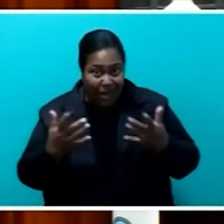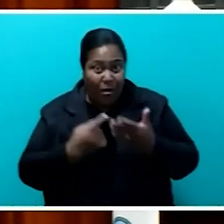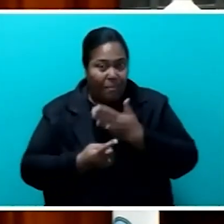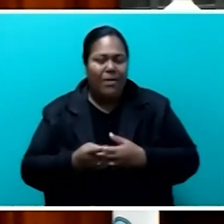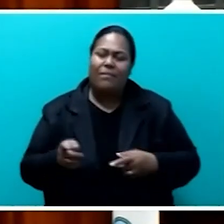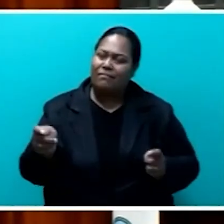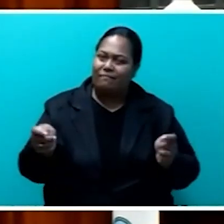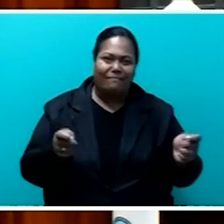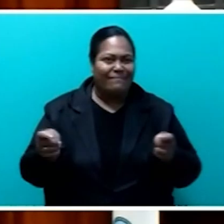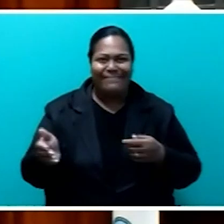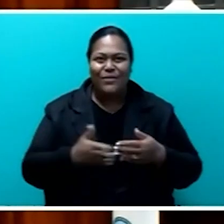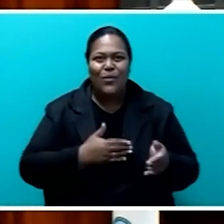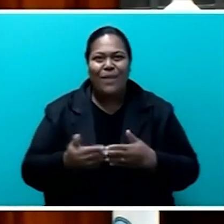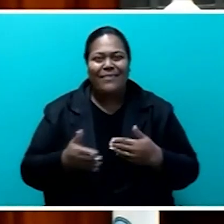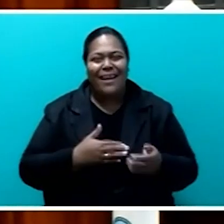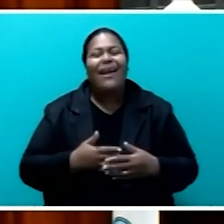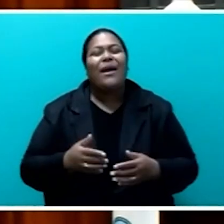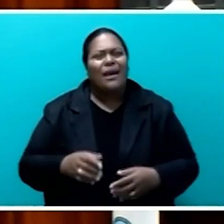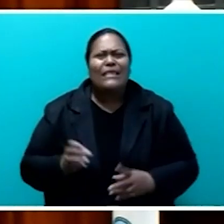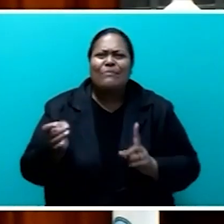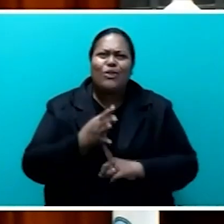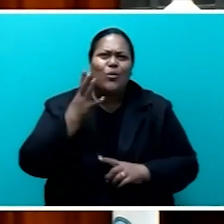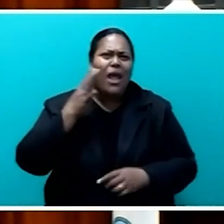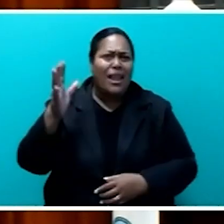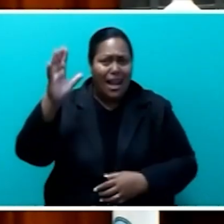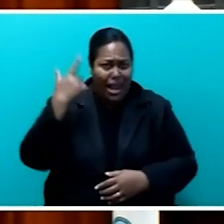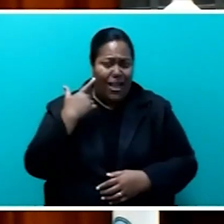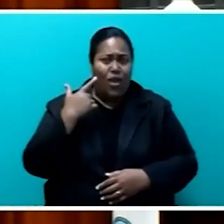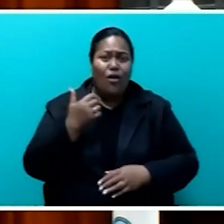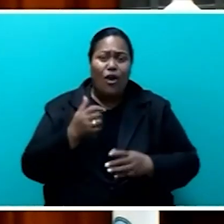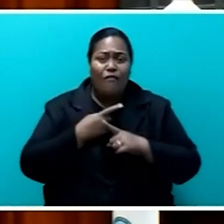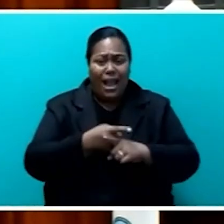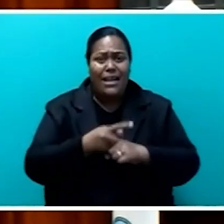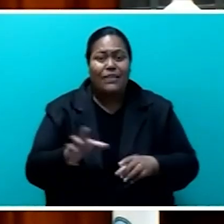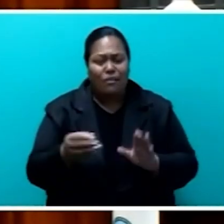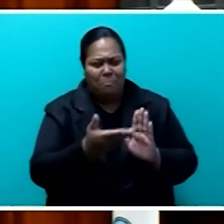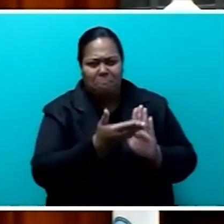in, especially given the lack of guidance provided in the Constitution.